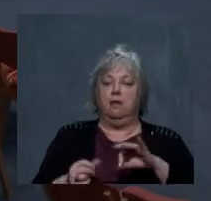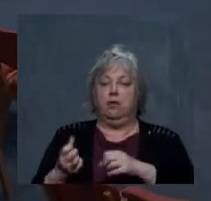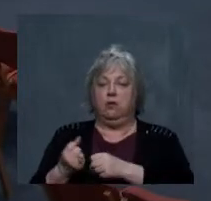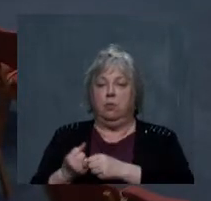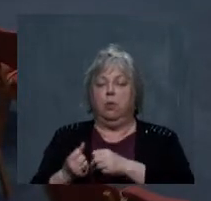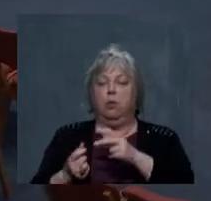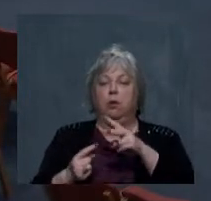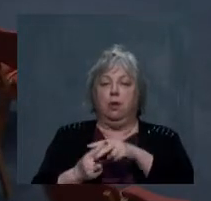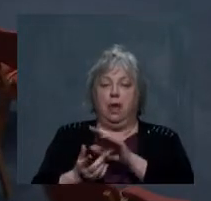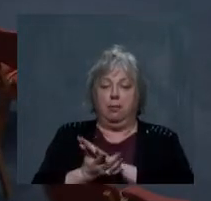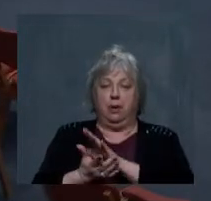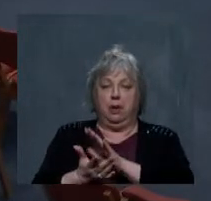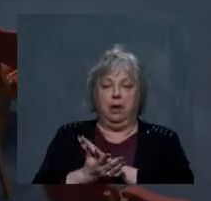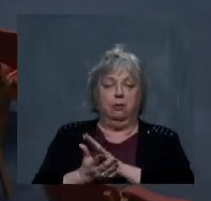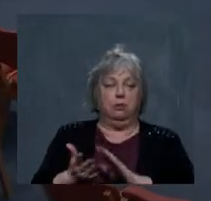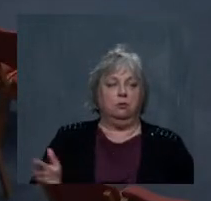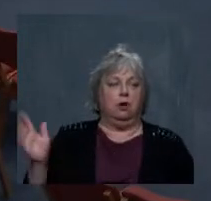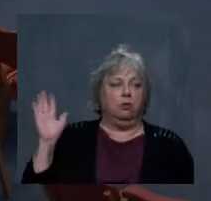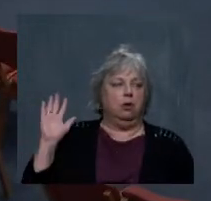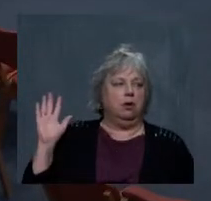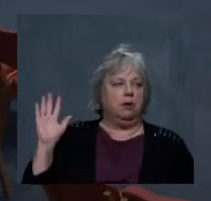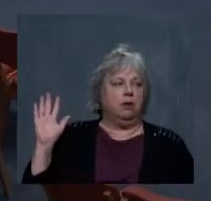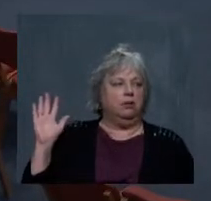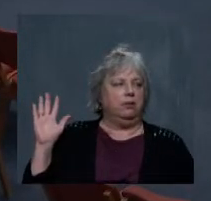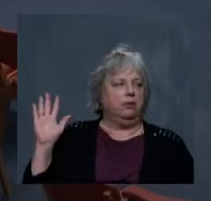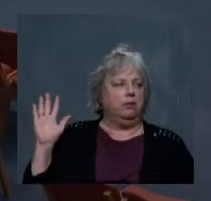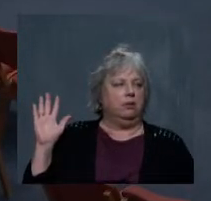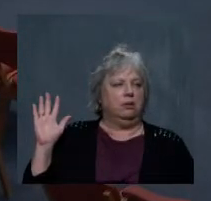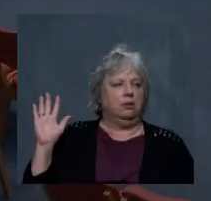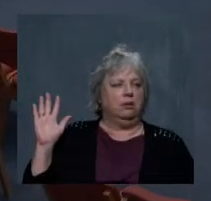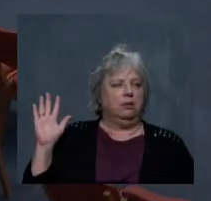application, raise your hand.